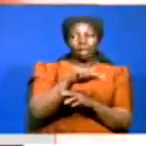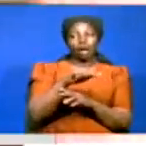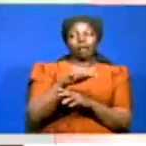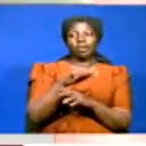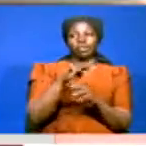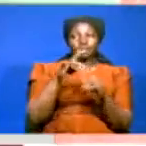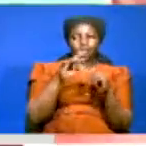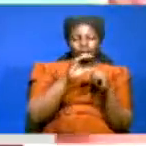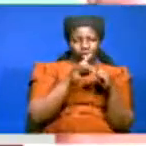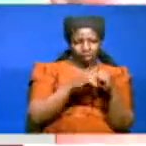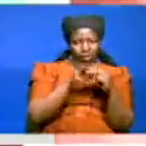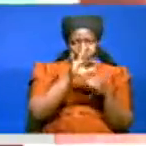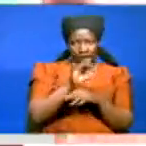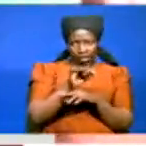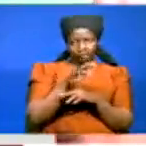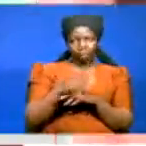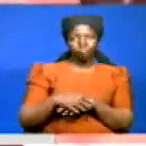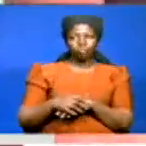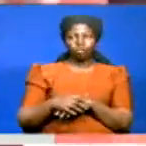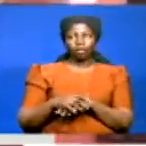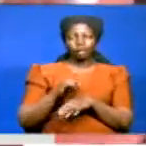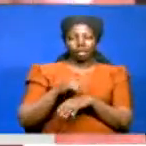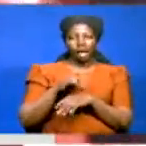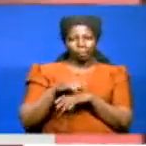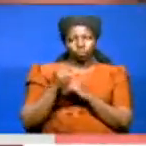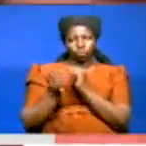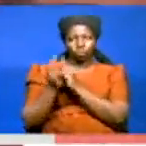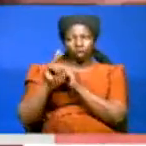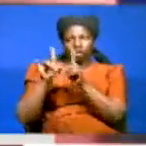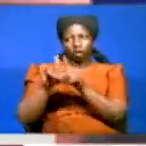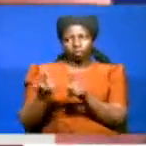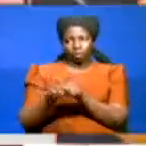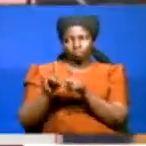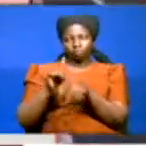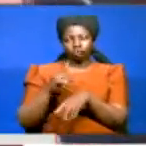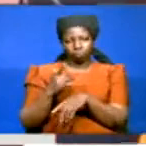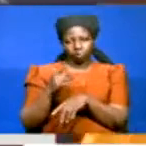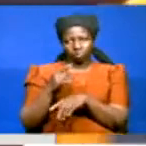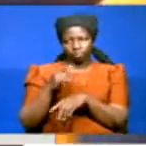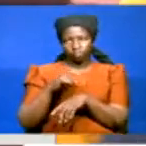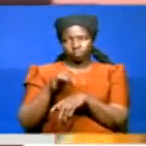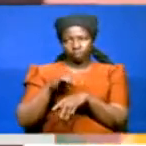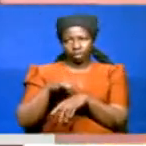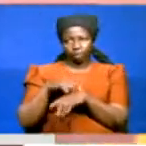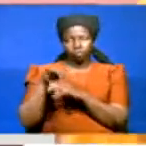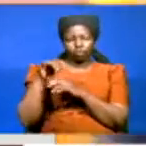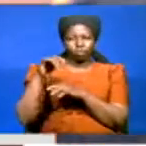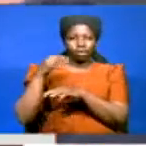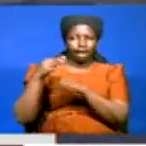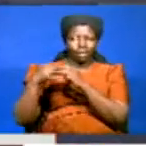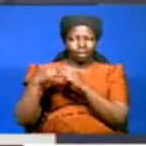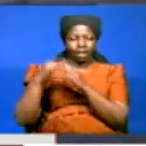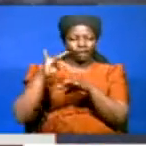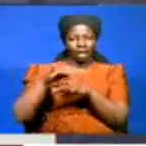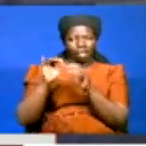hours, 1200 hours and 2010 hours are unaffected. The corporation said that the services operational during the